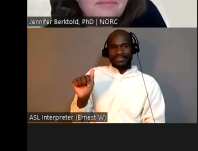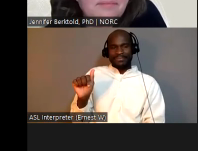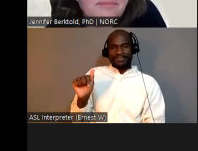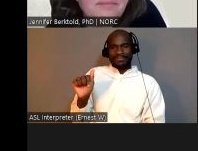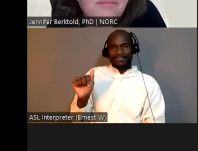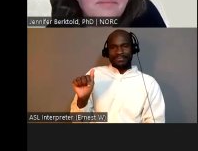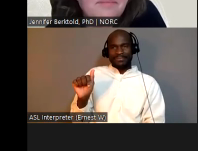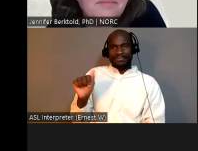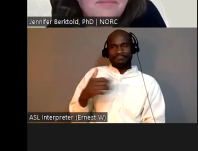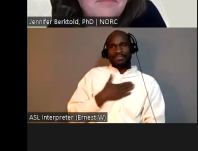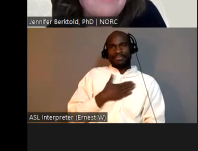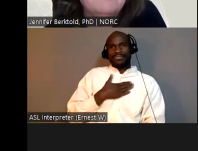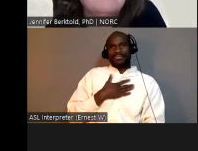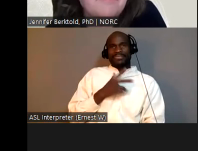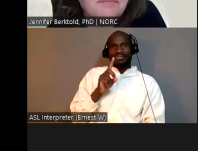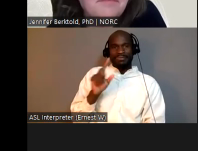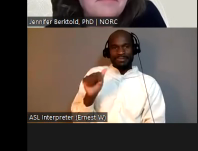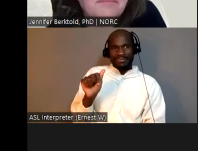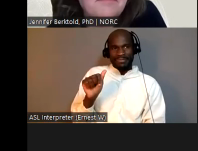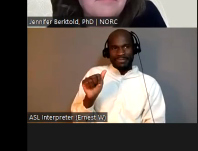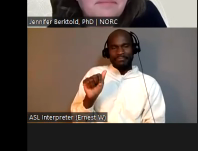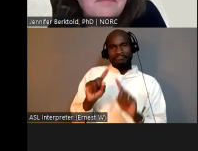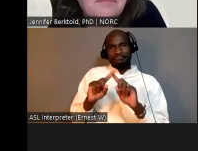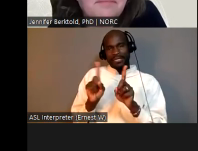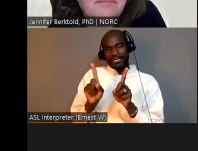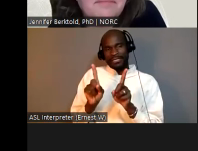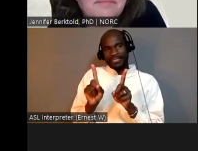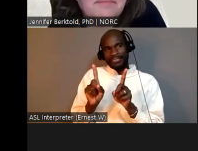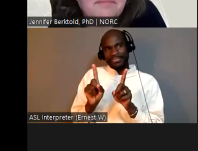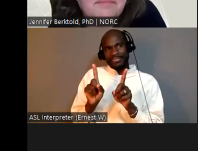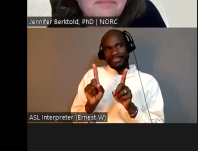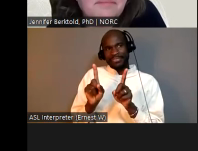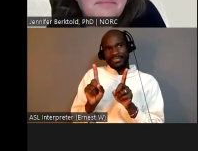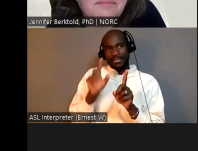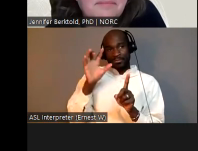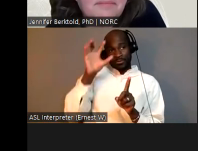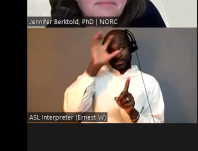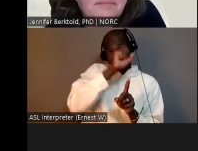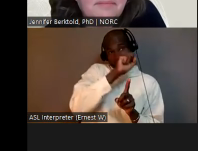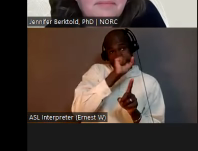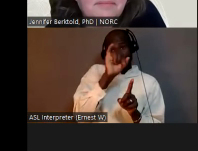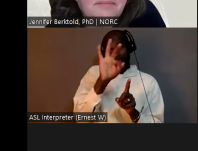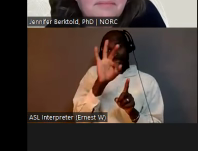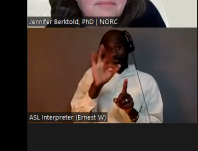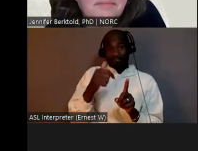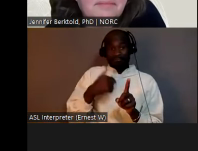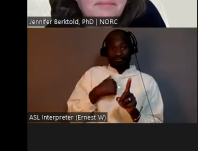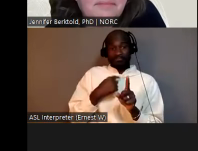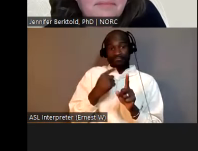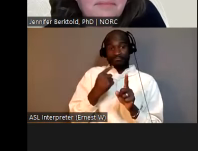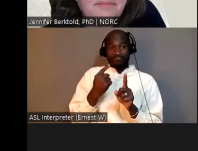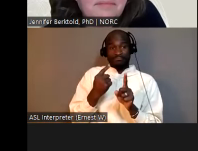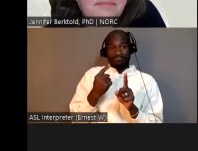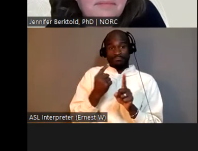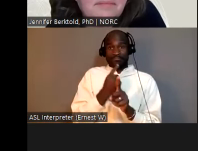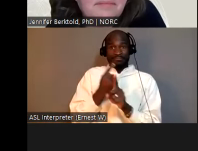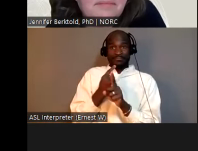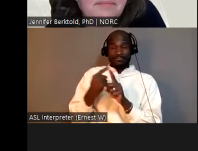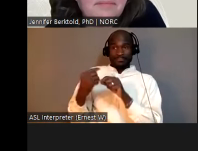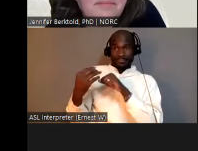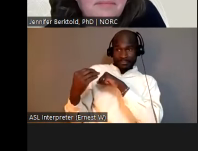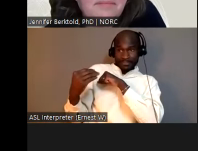Yeah, because of my disability, but assuming if I had the proper guidance